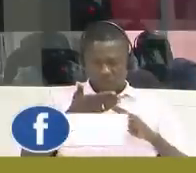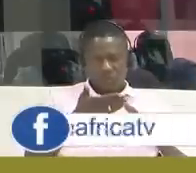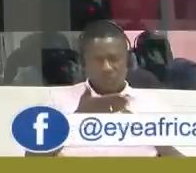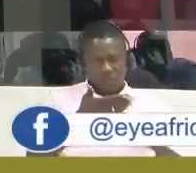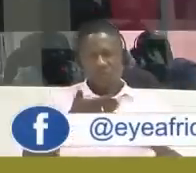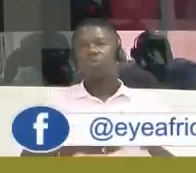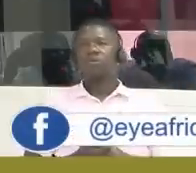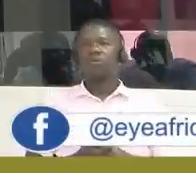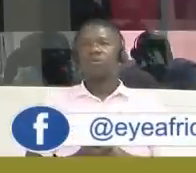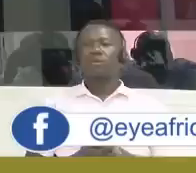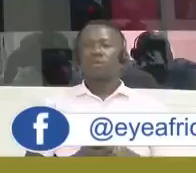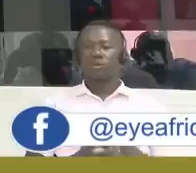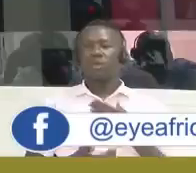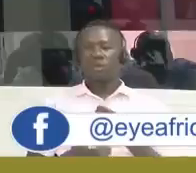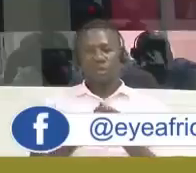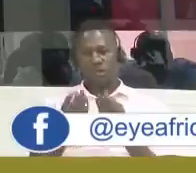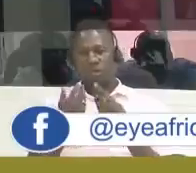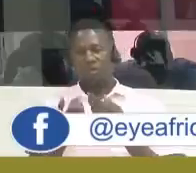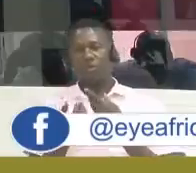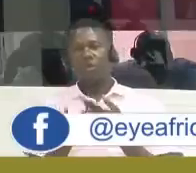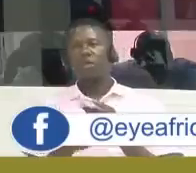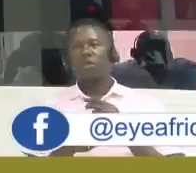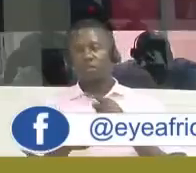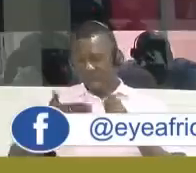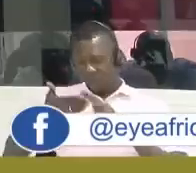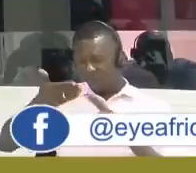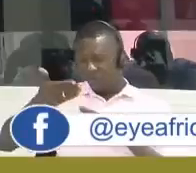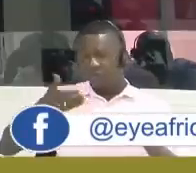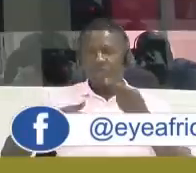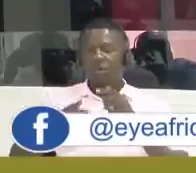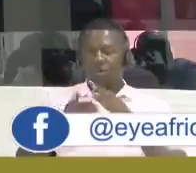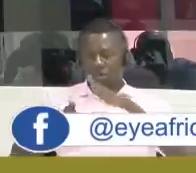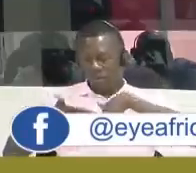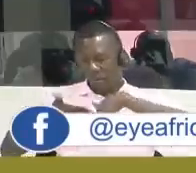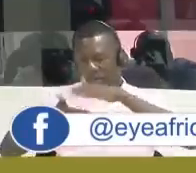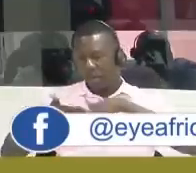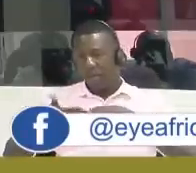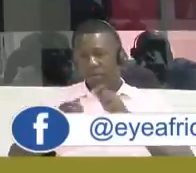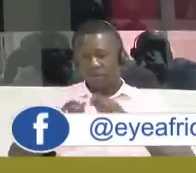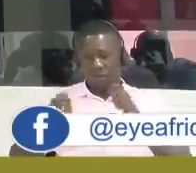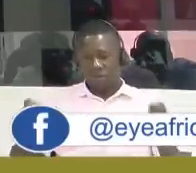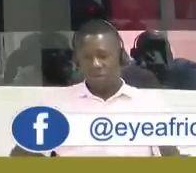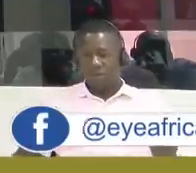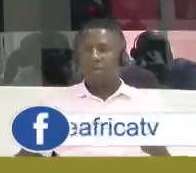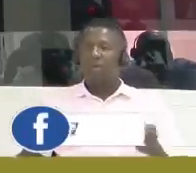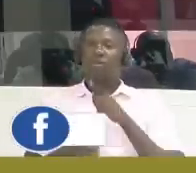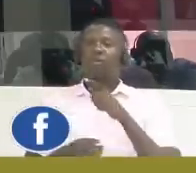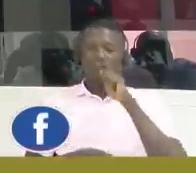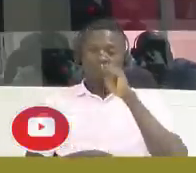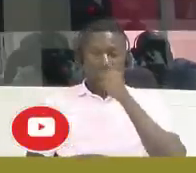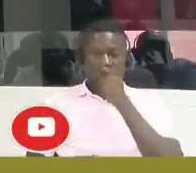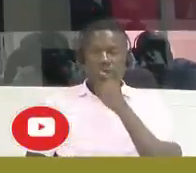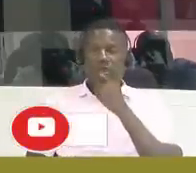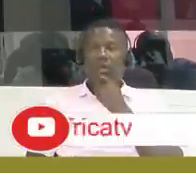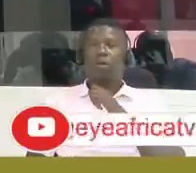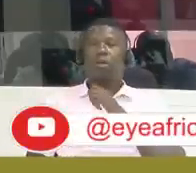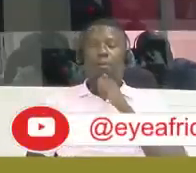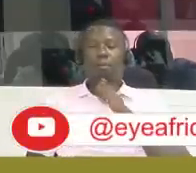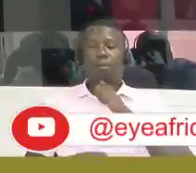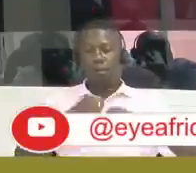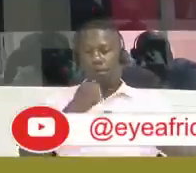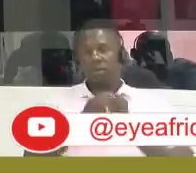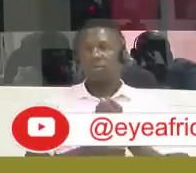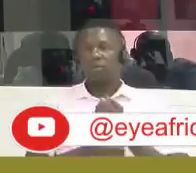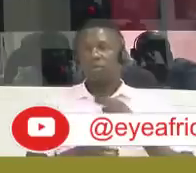Just as you have told us, reading from the article, your late husband was shot right